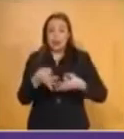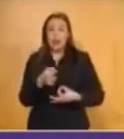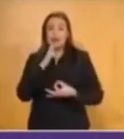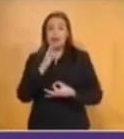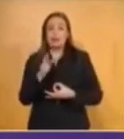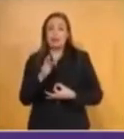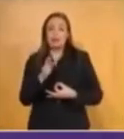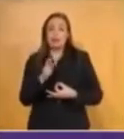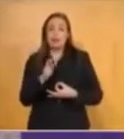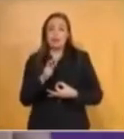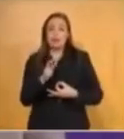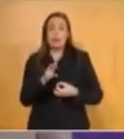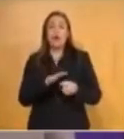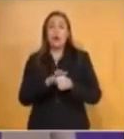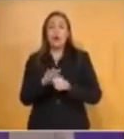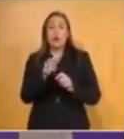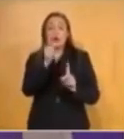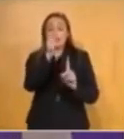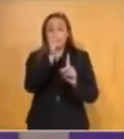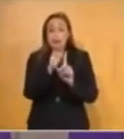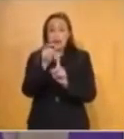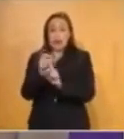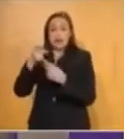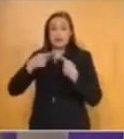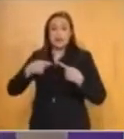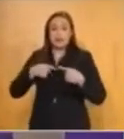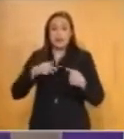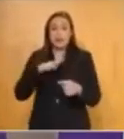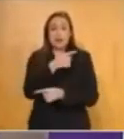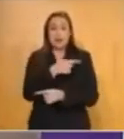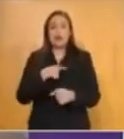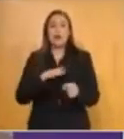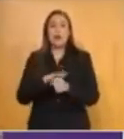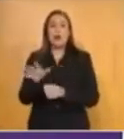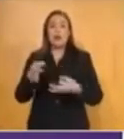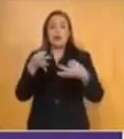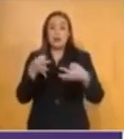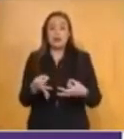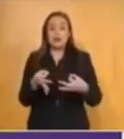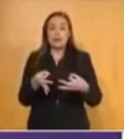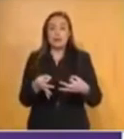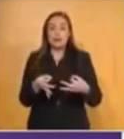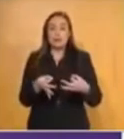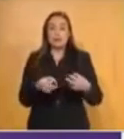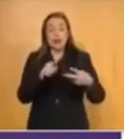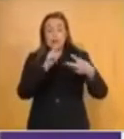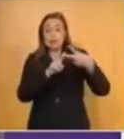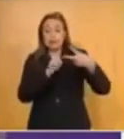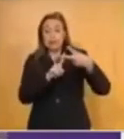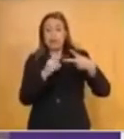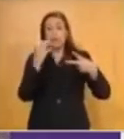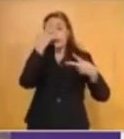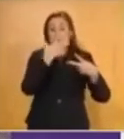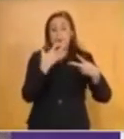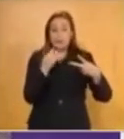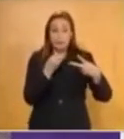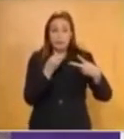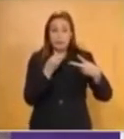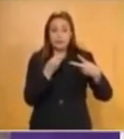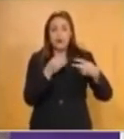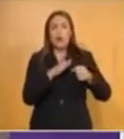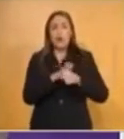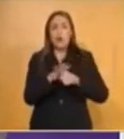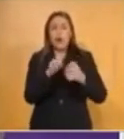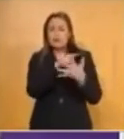is the character that has that adjective, okay? Then we have pretty. Which of these characters